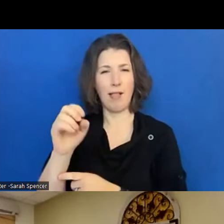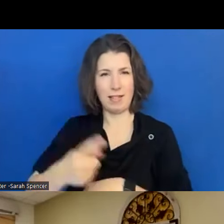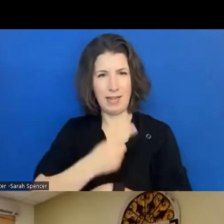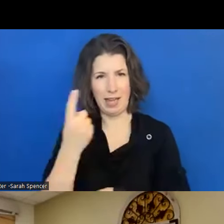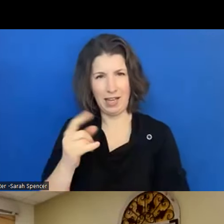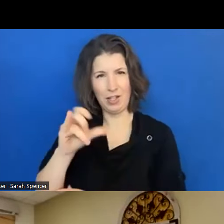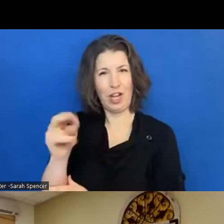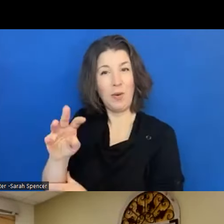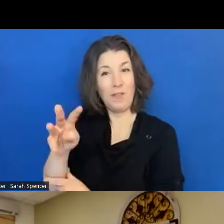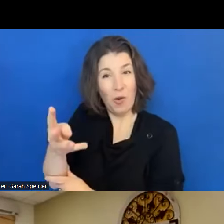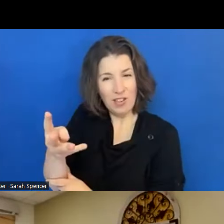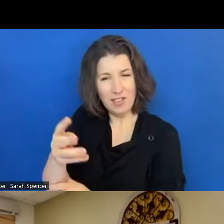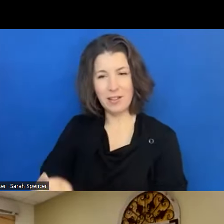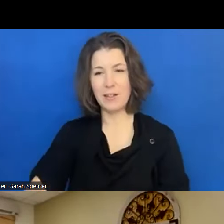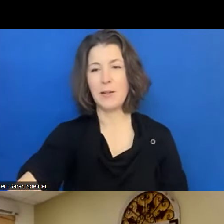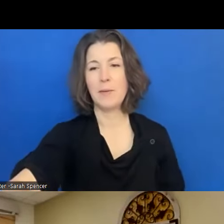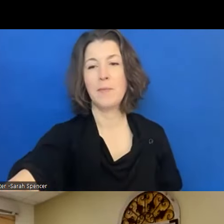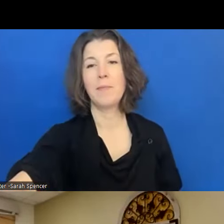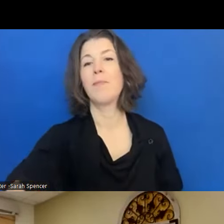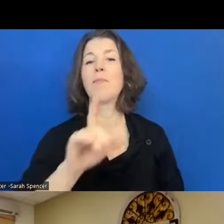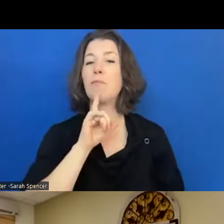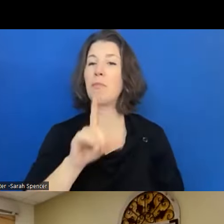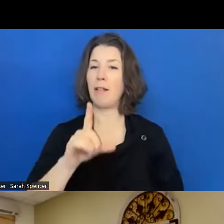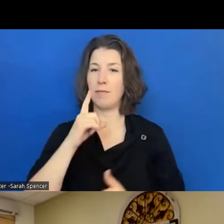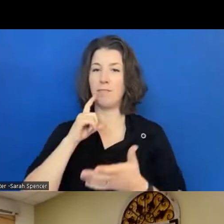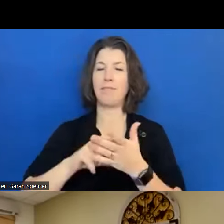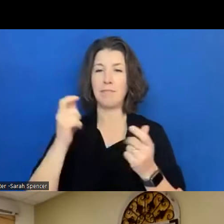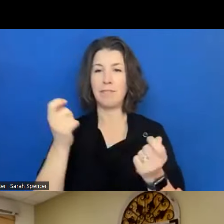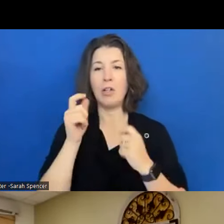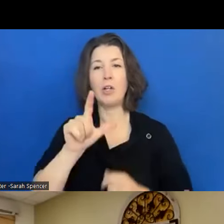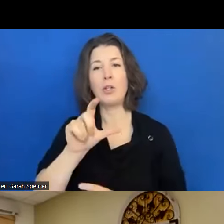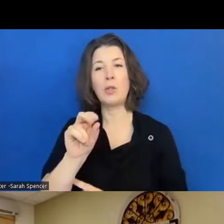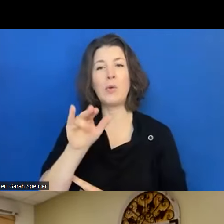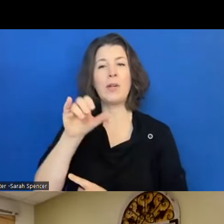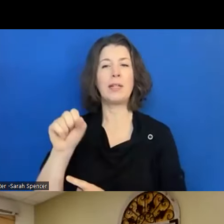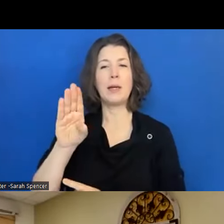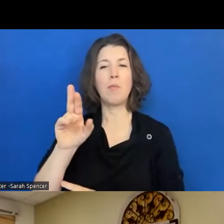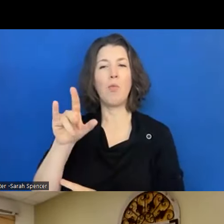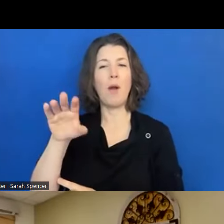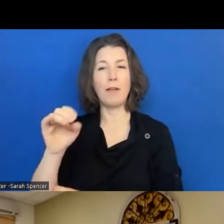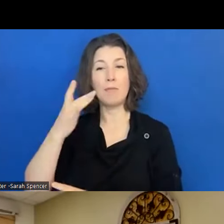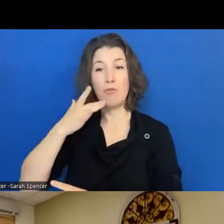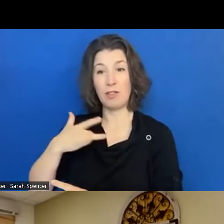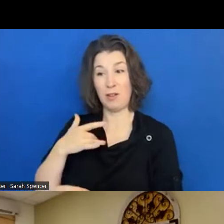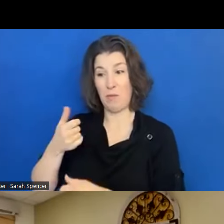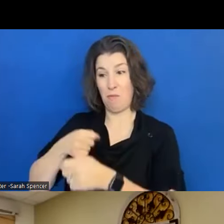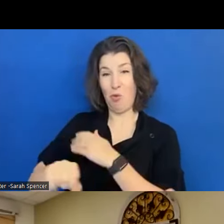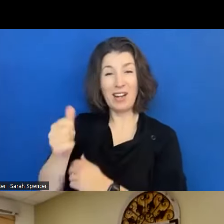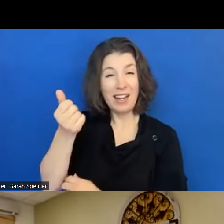4th. And it really celebrates Louis Braille's birthday, who was born in